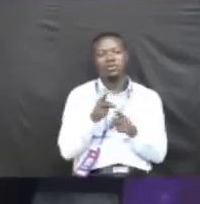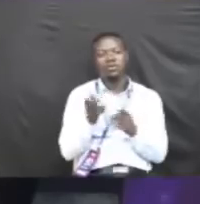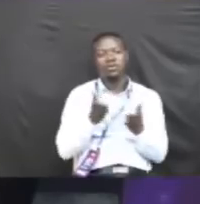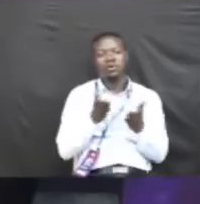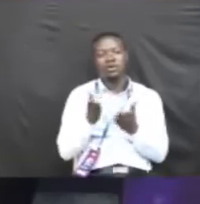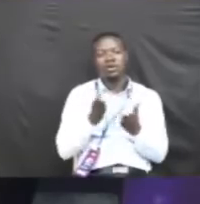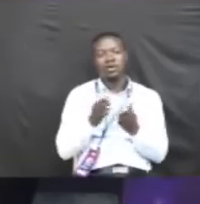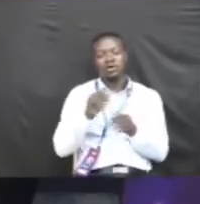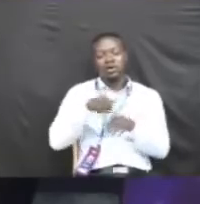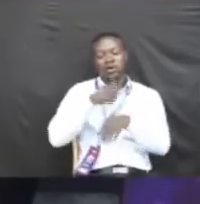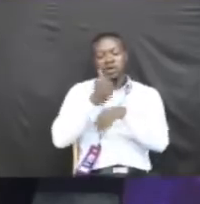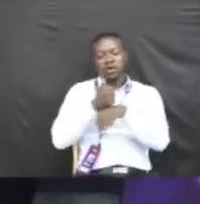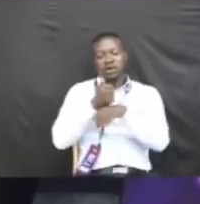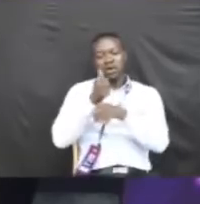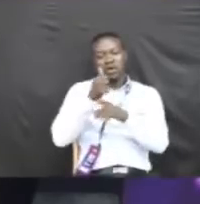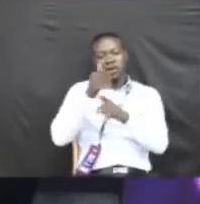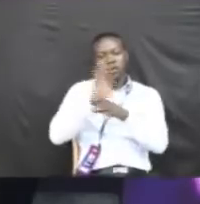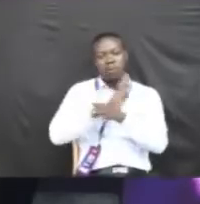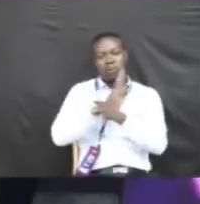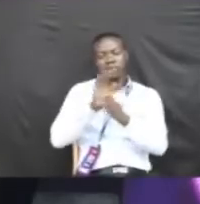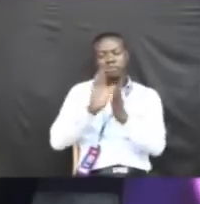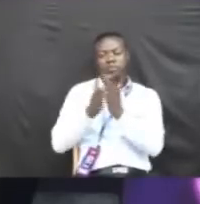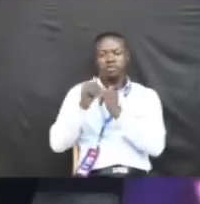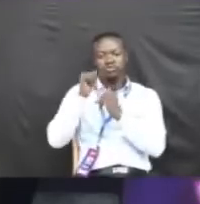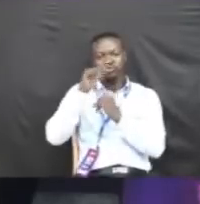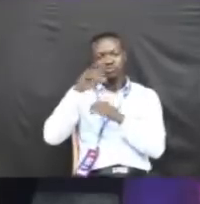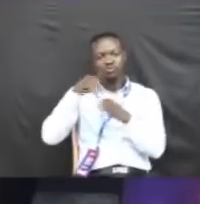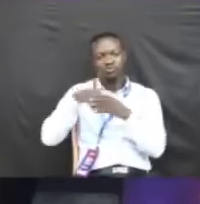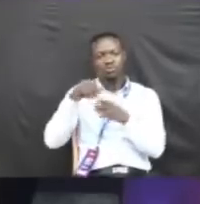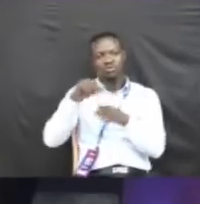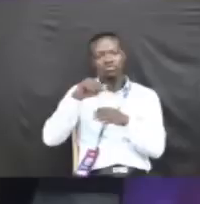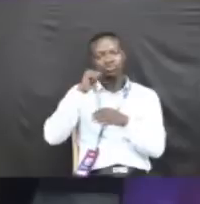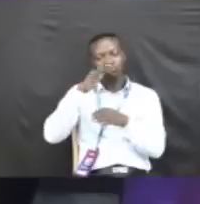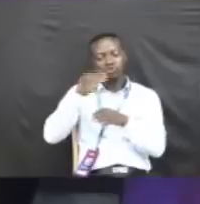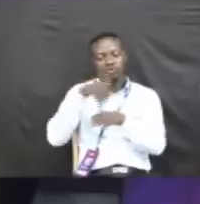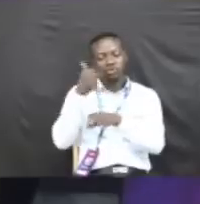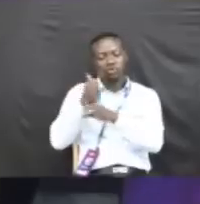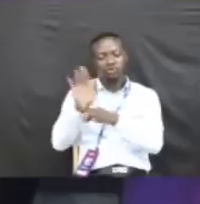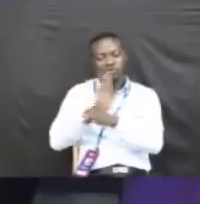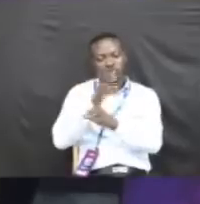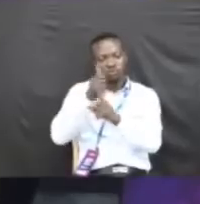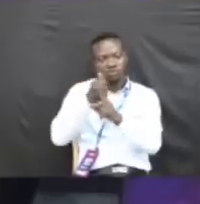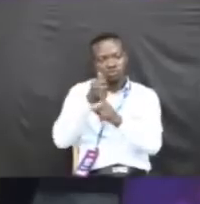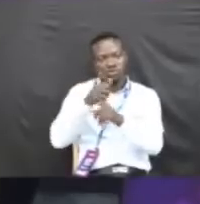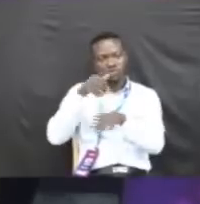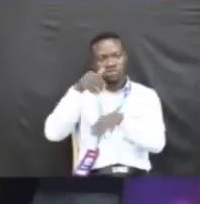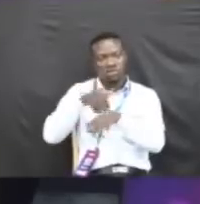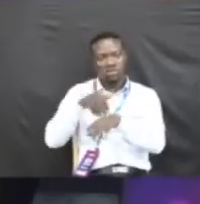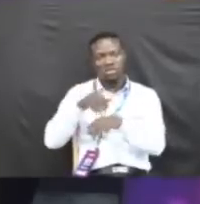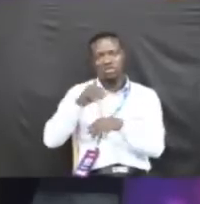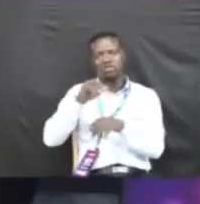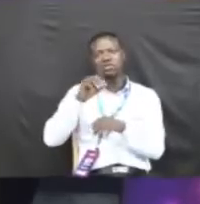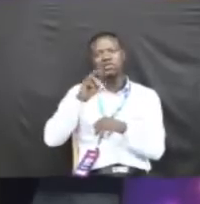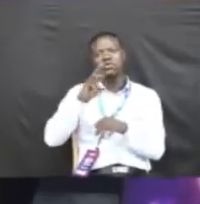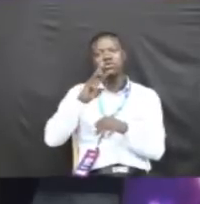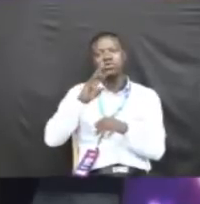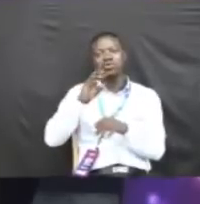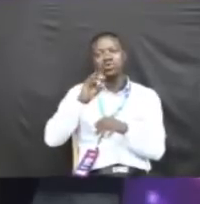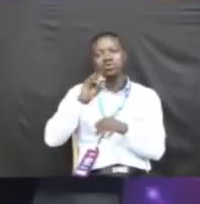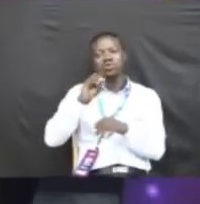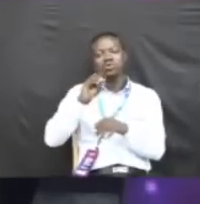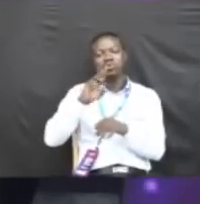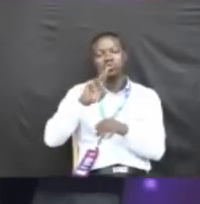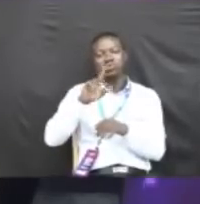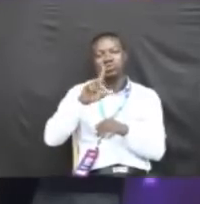entrepreneur of the year award by the women in in entrepreneurship award at the world trade center across